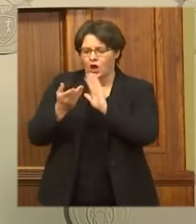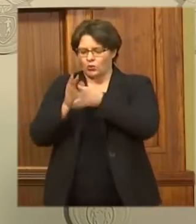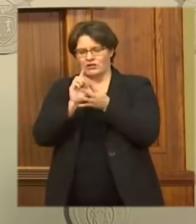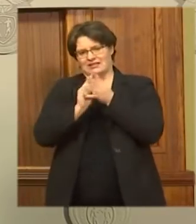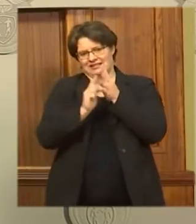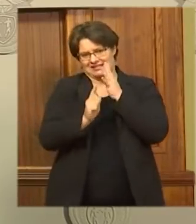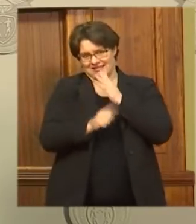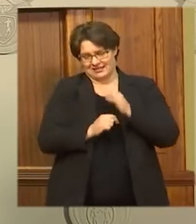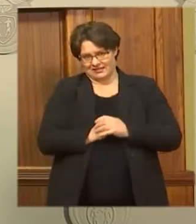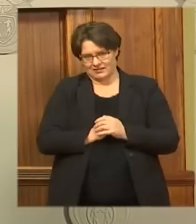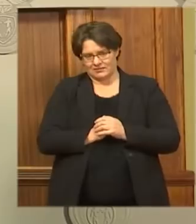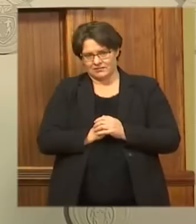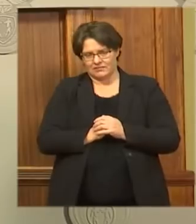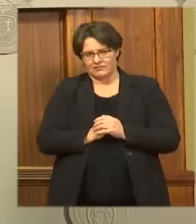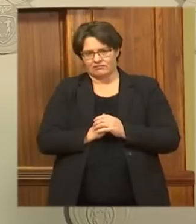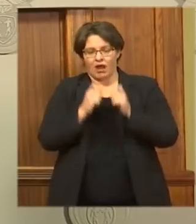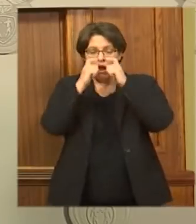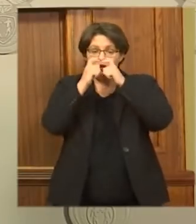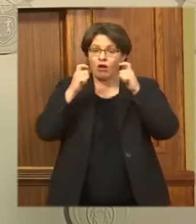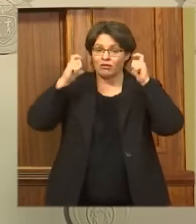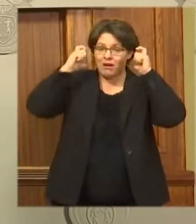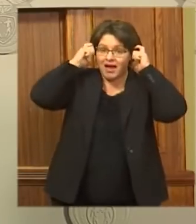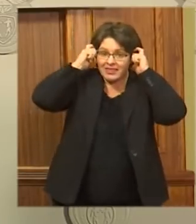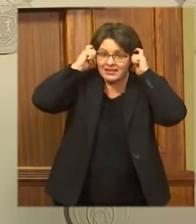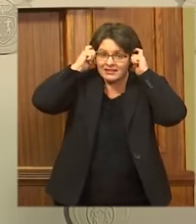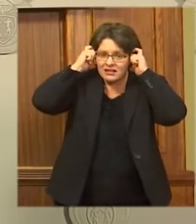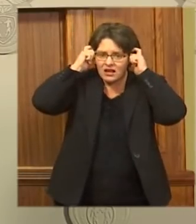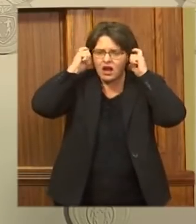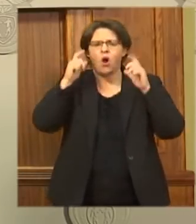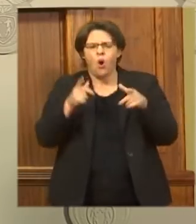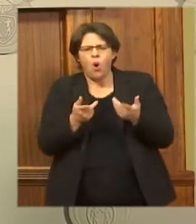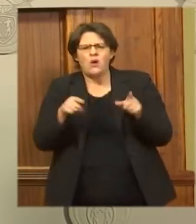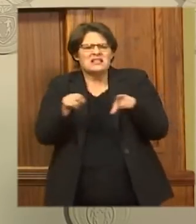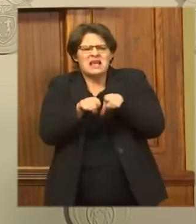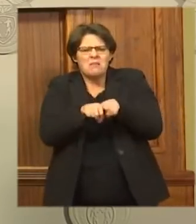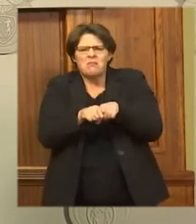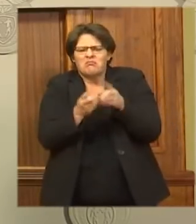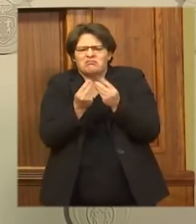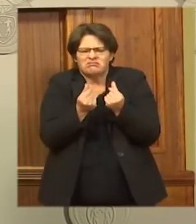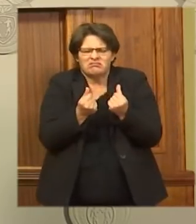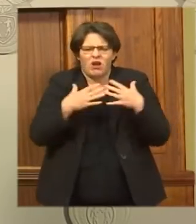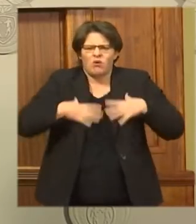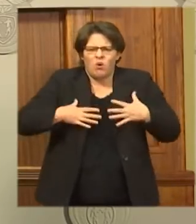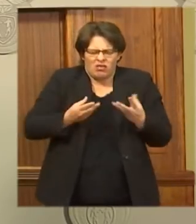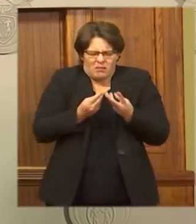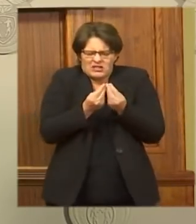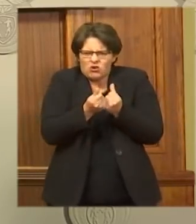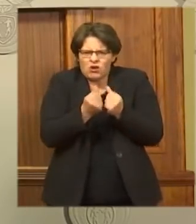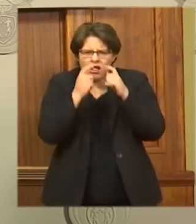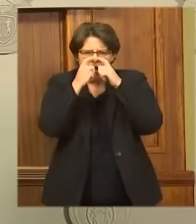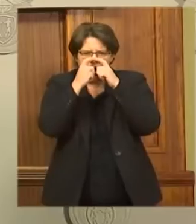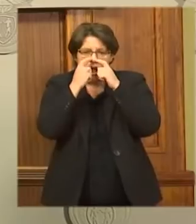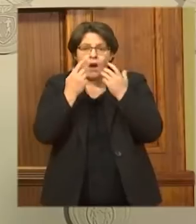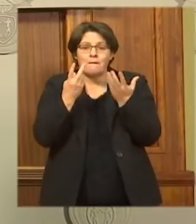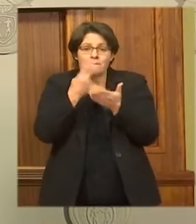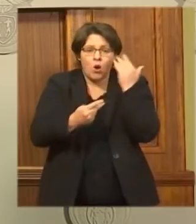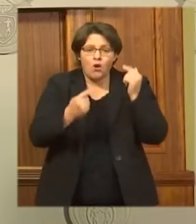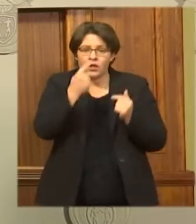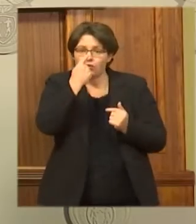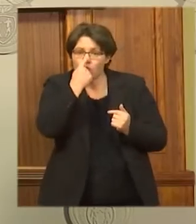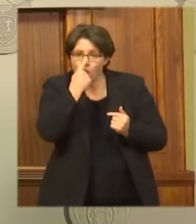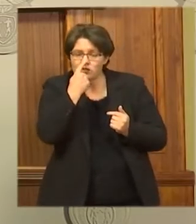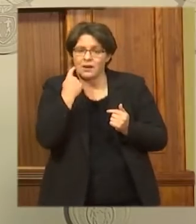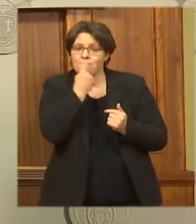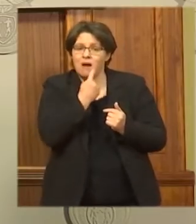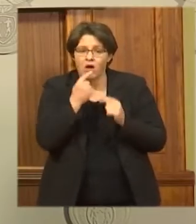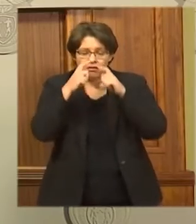Studies show that wearing a cloth mask or similar piece of clothing that covers both your